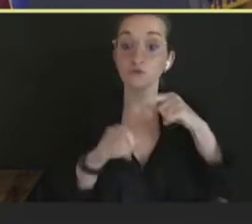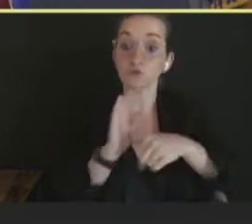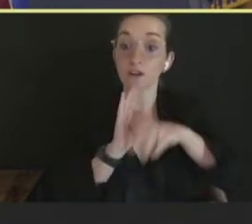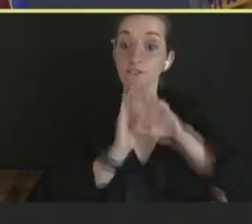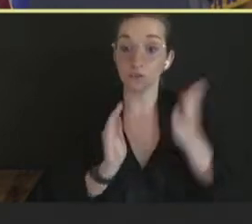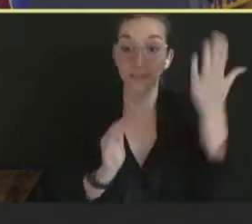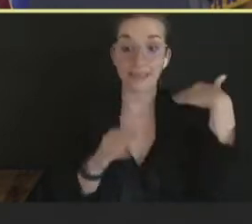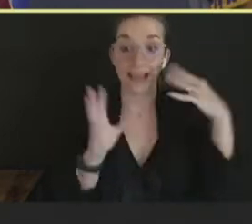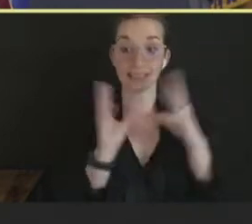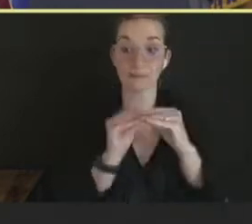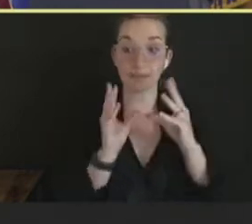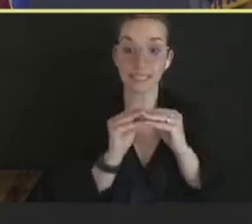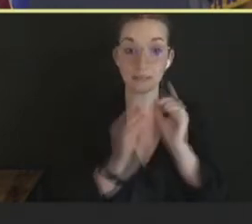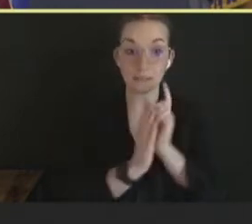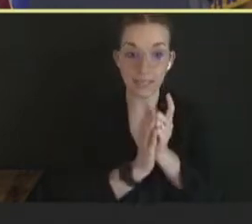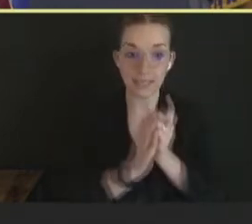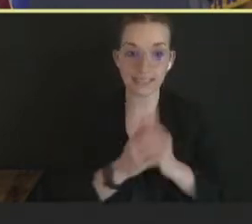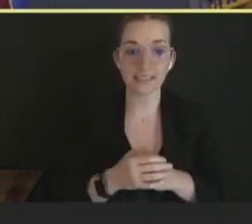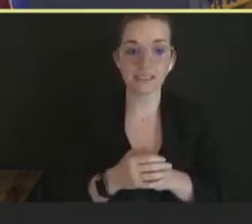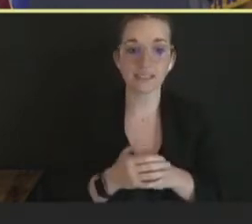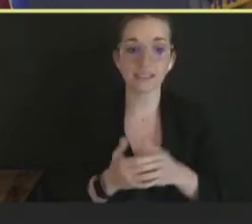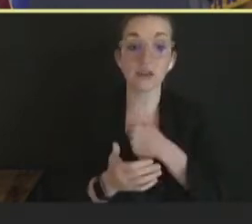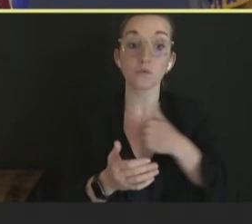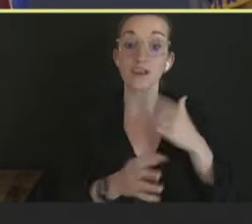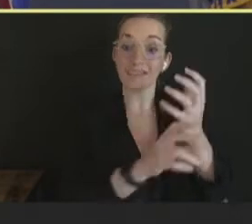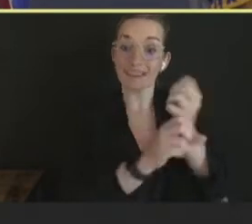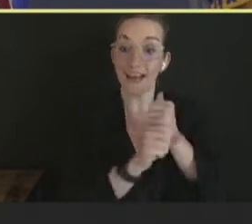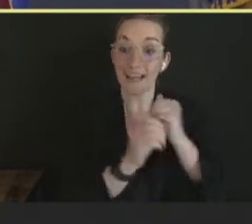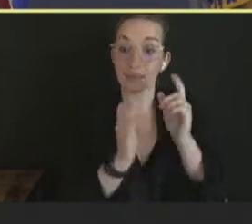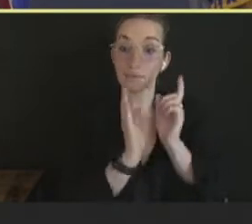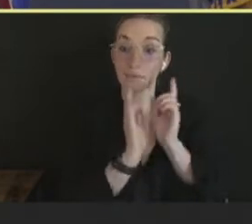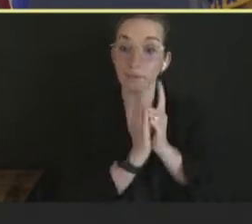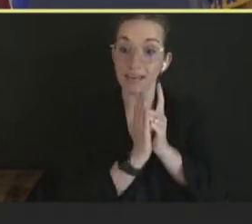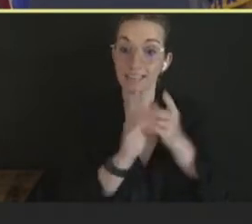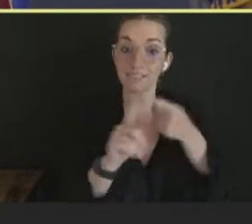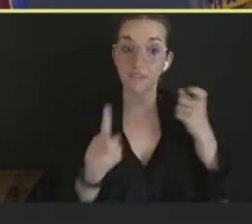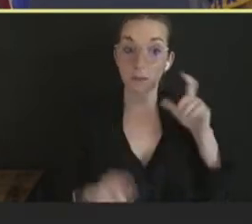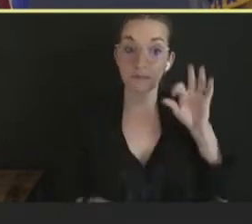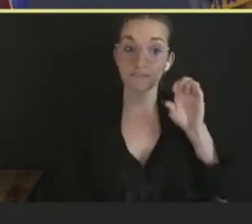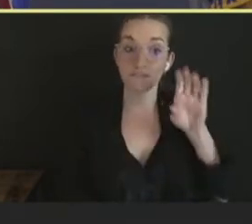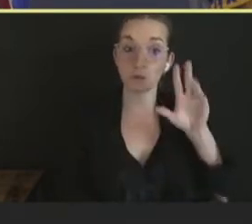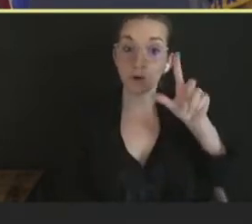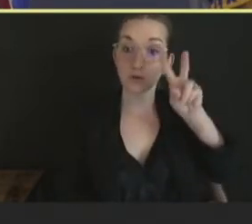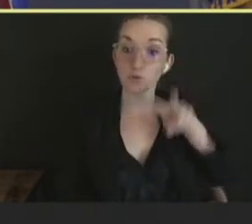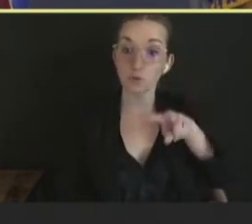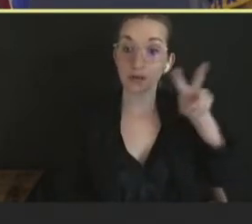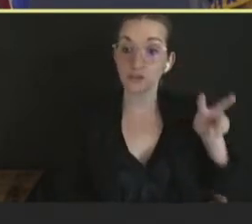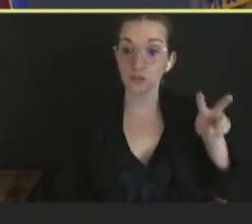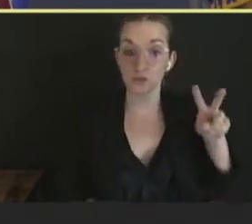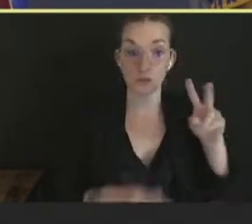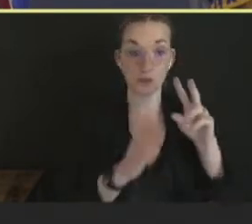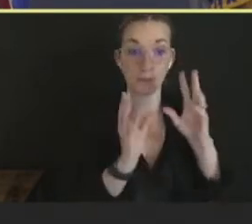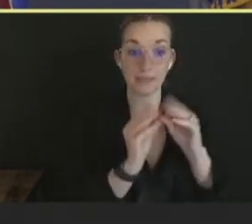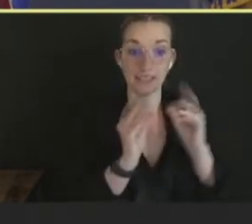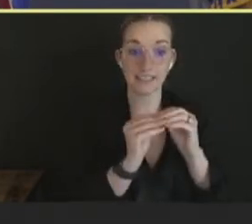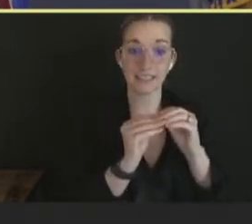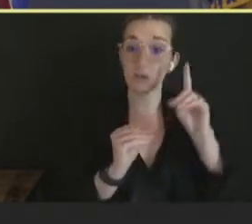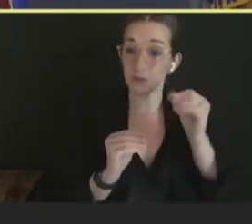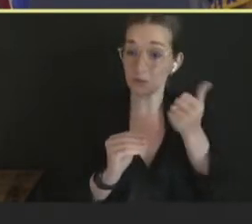members previously received the minutes from the February 2022 meeting. Do any of the members want to make any corrections to the